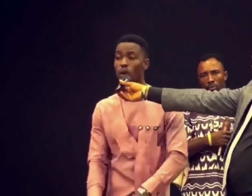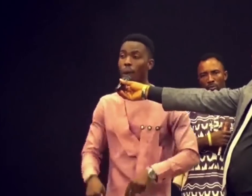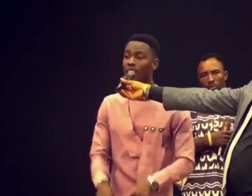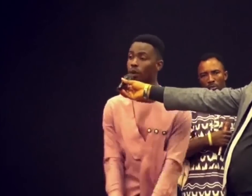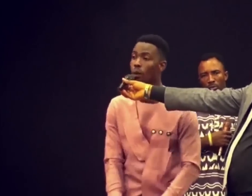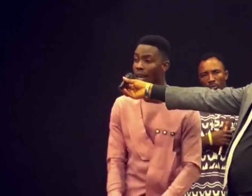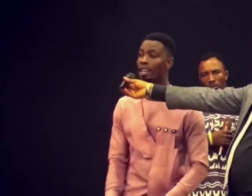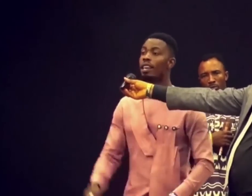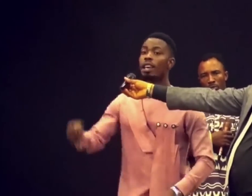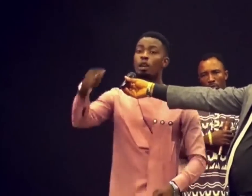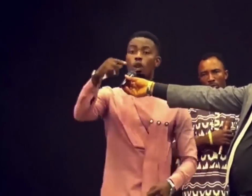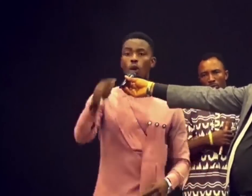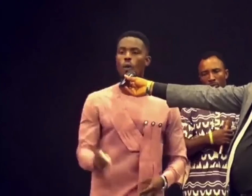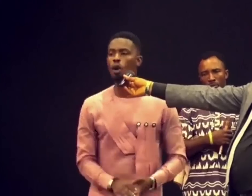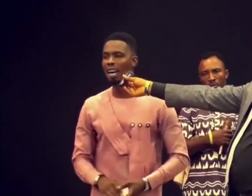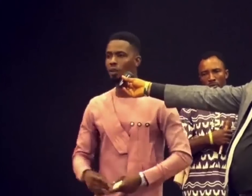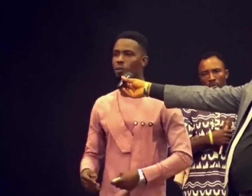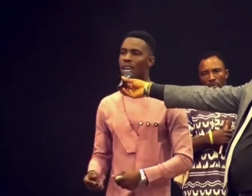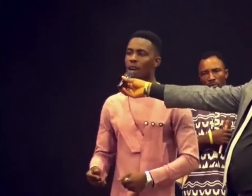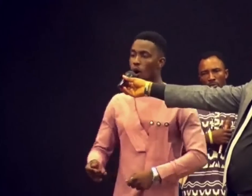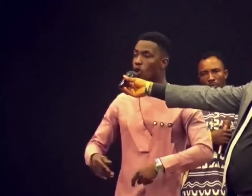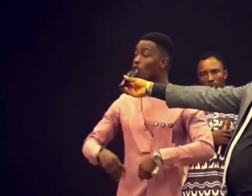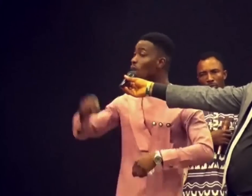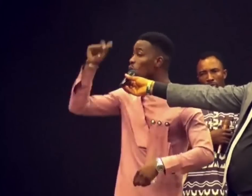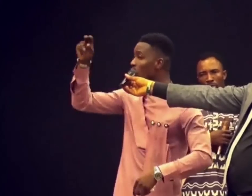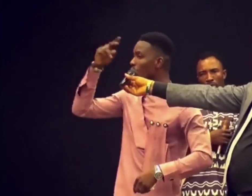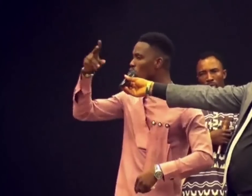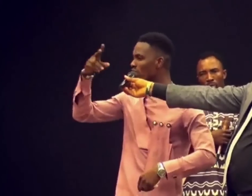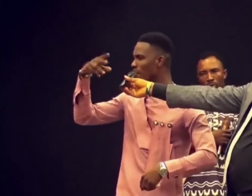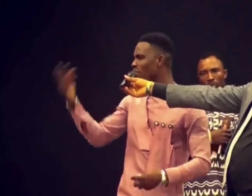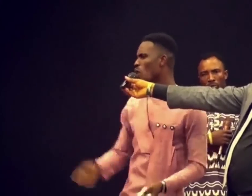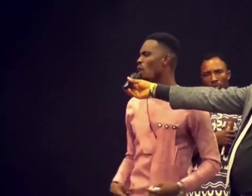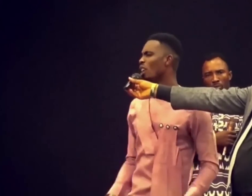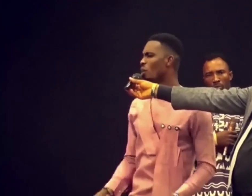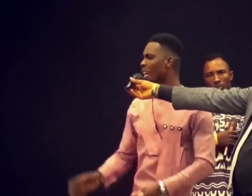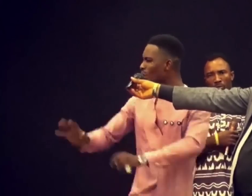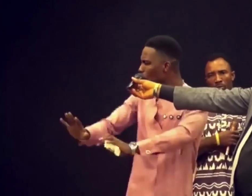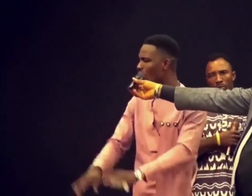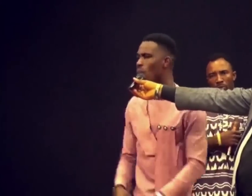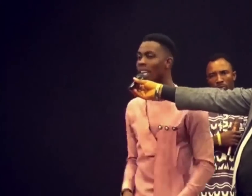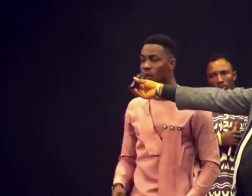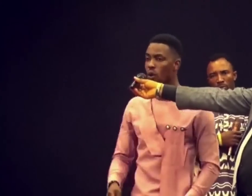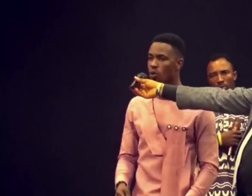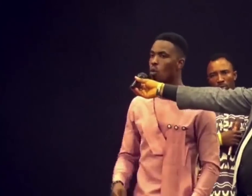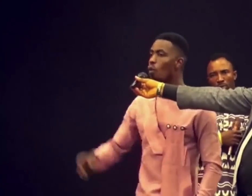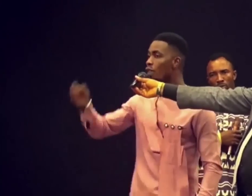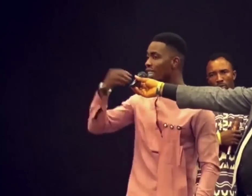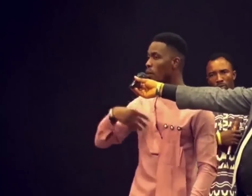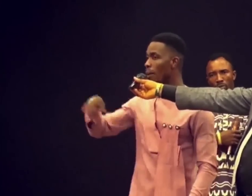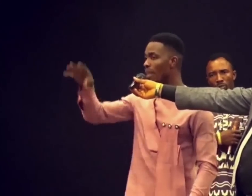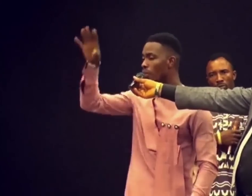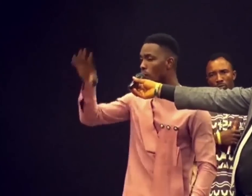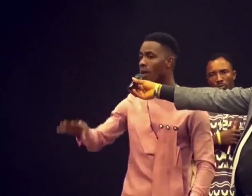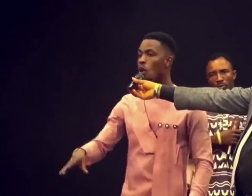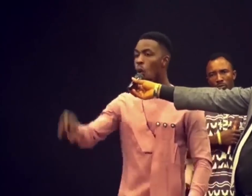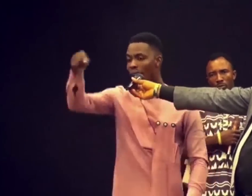bi bayi tori baba se bi oba so mo ko wa so fun pe o ti pe to tin wa se bi ose meji mo ko pe ko wa lo be pa se pari program mo ni wo mo fi da ko